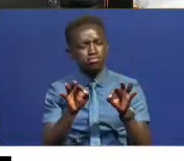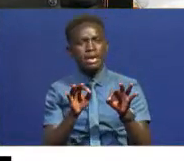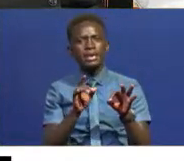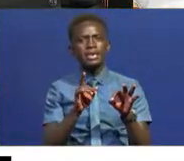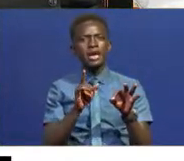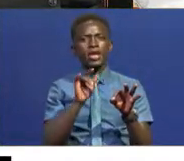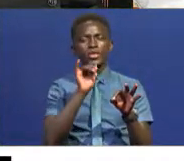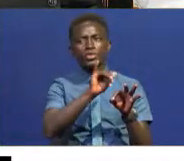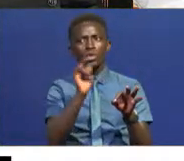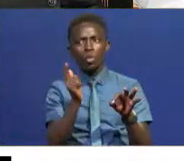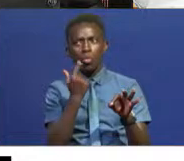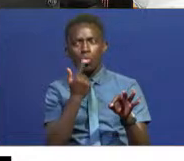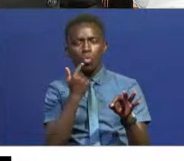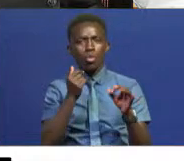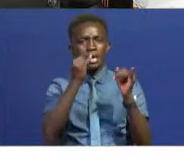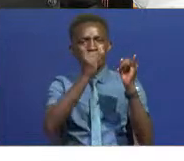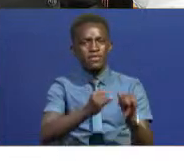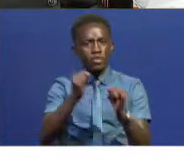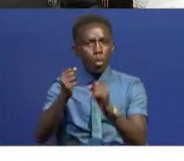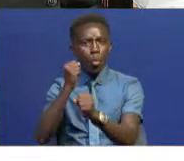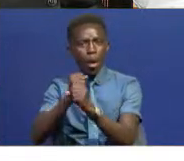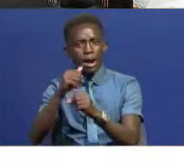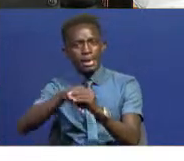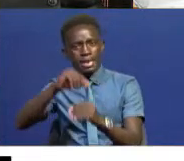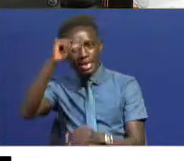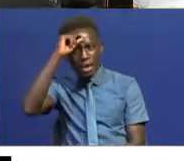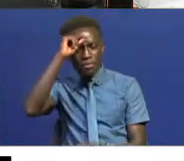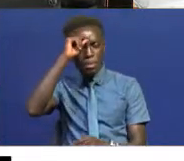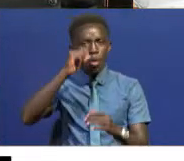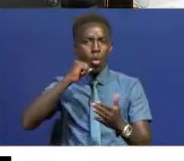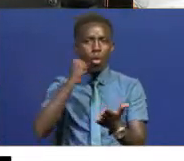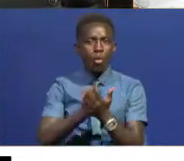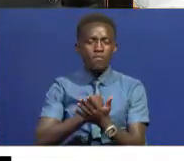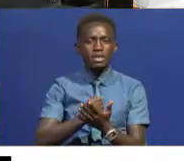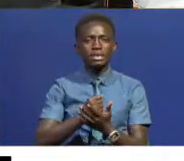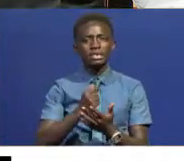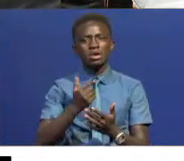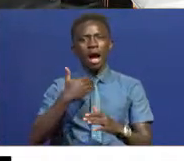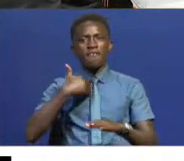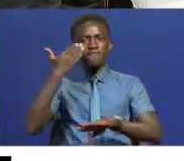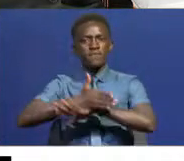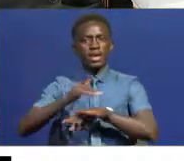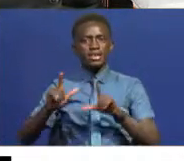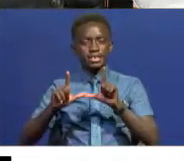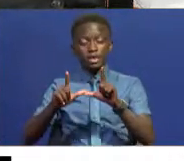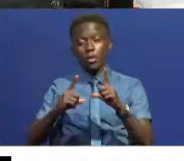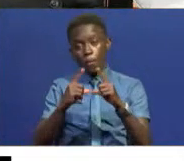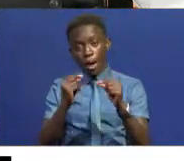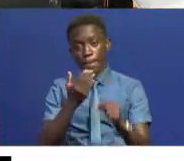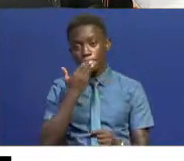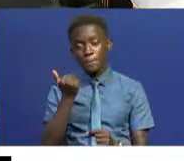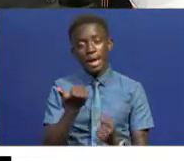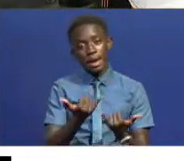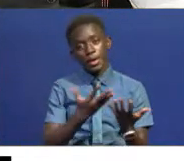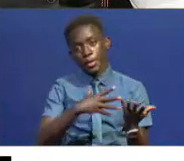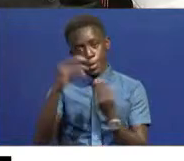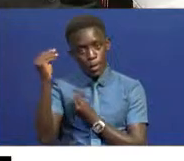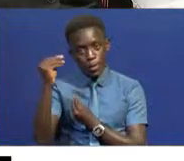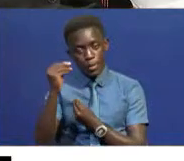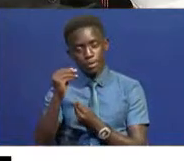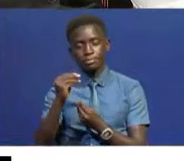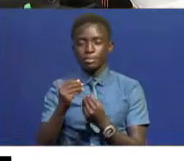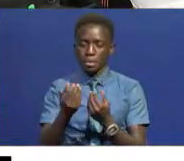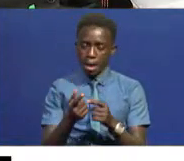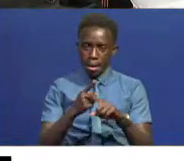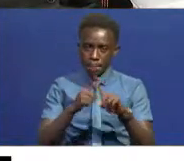work in government offices with fake certificates, say it's about time they walk out. The president also says that